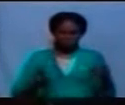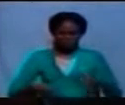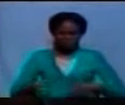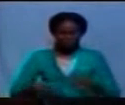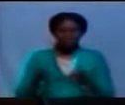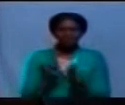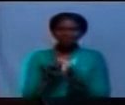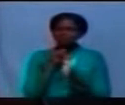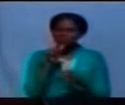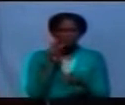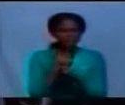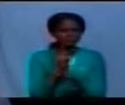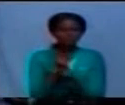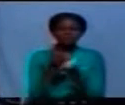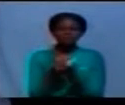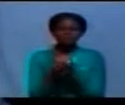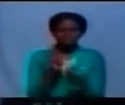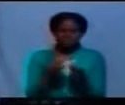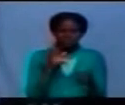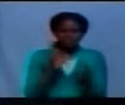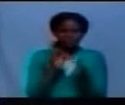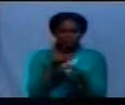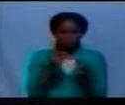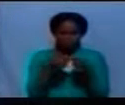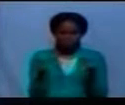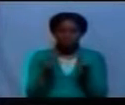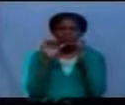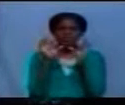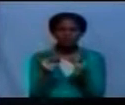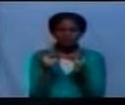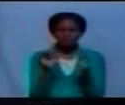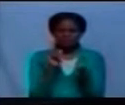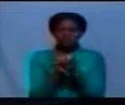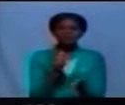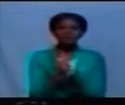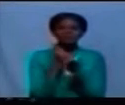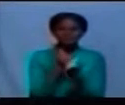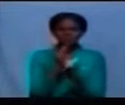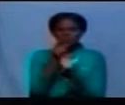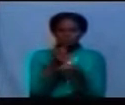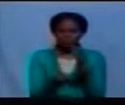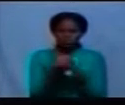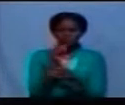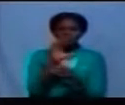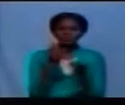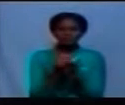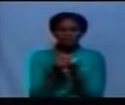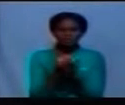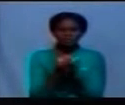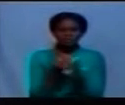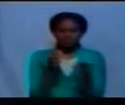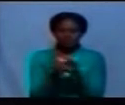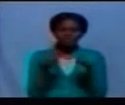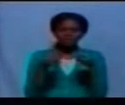saving. But if you open a specific account that helps you to grow your wealth, the market